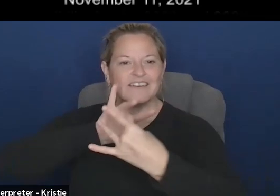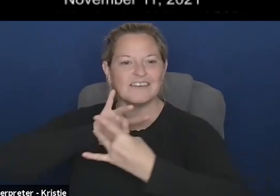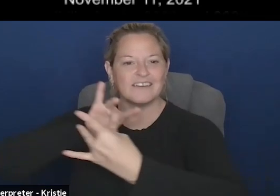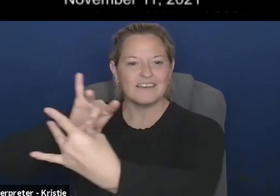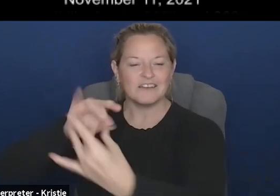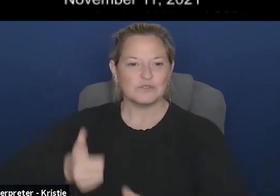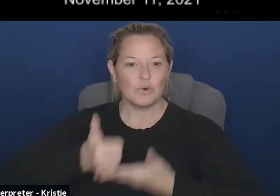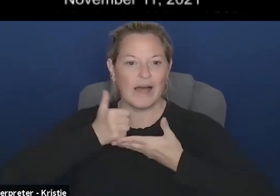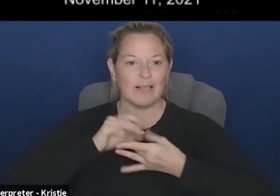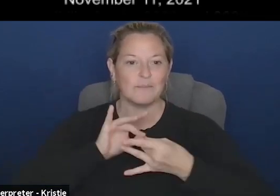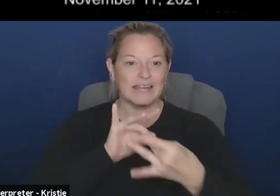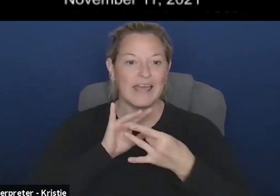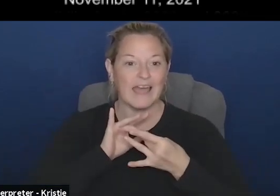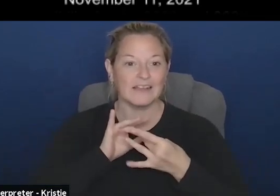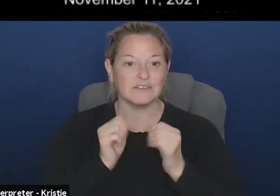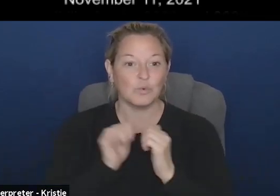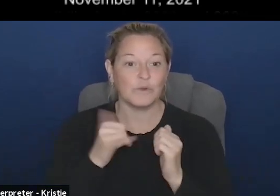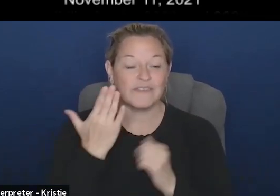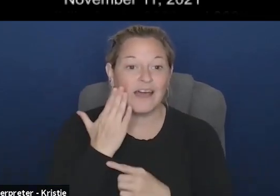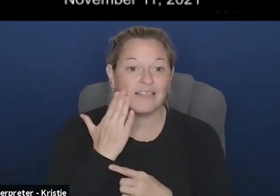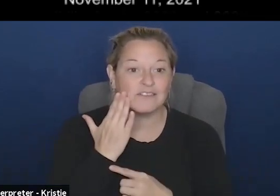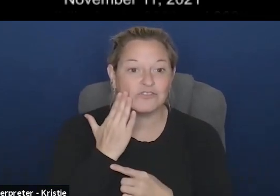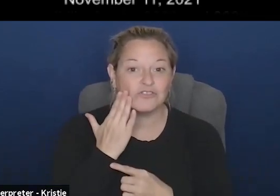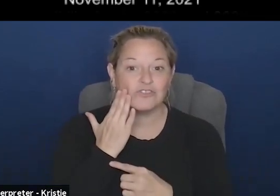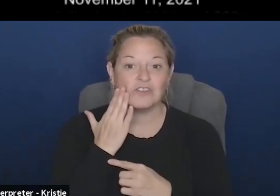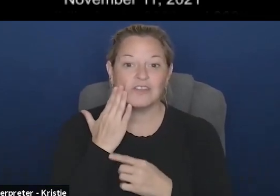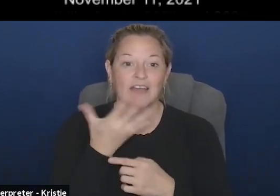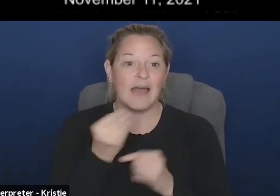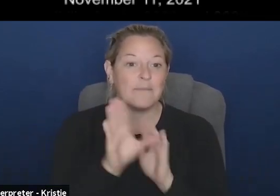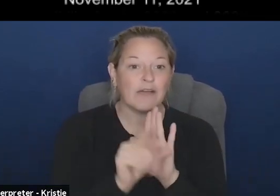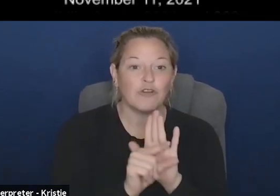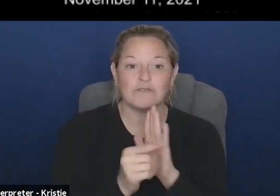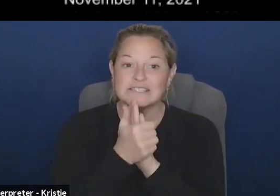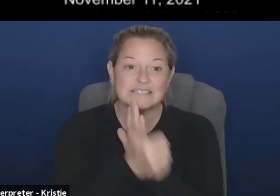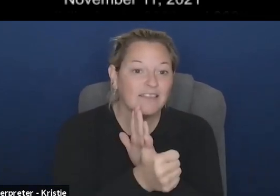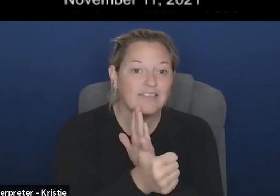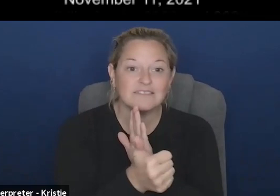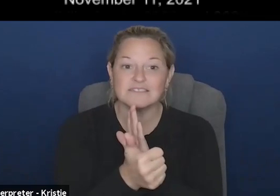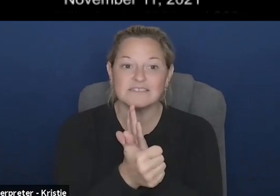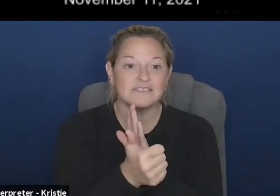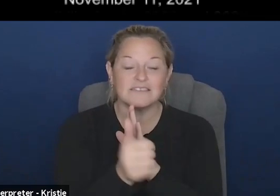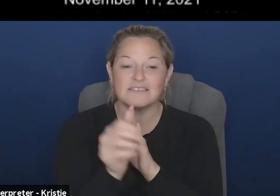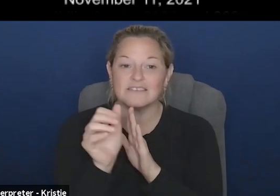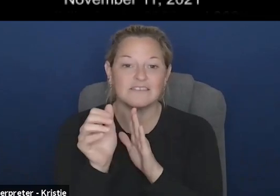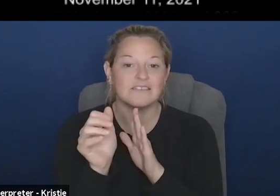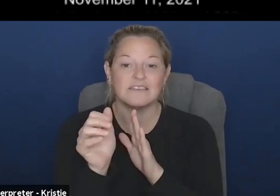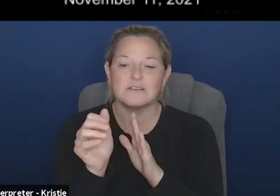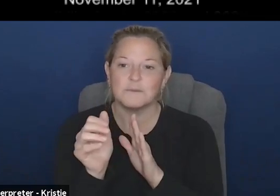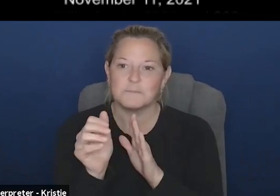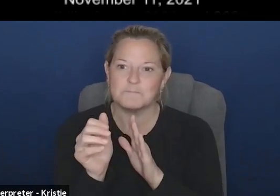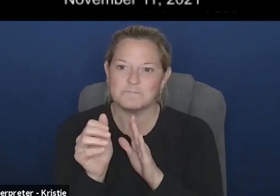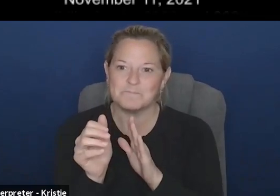with the knowledge and background and skills and sort of institutional